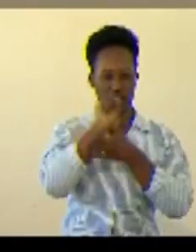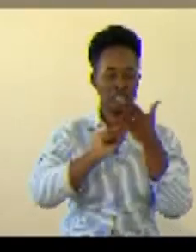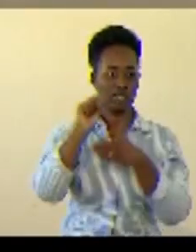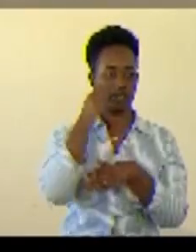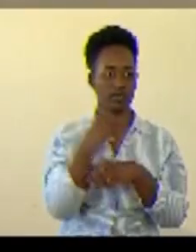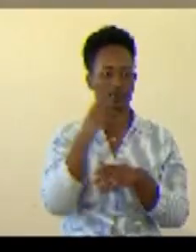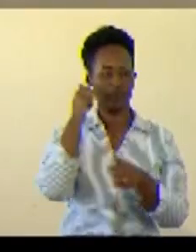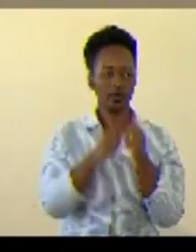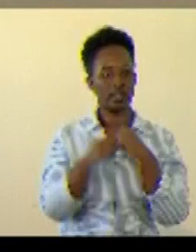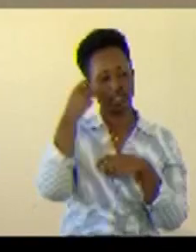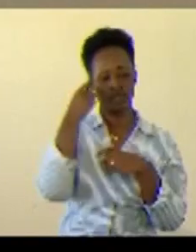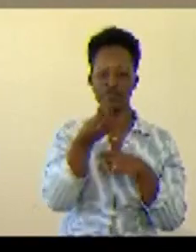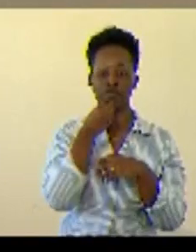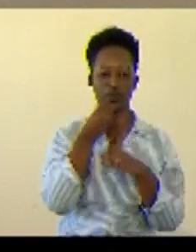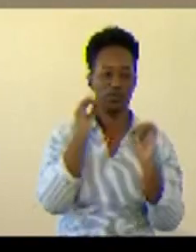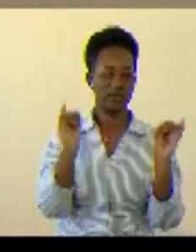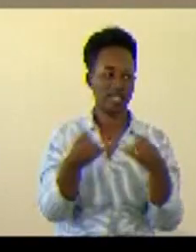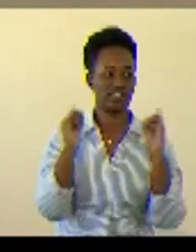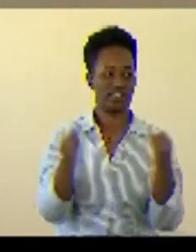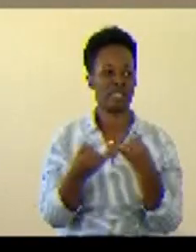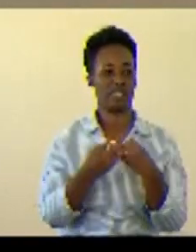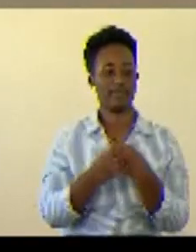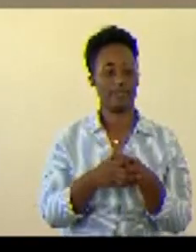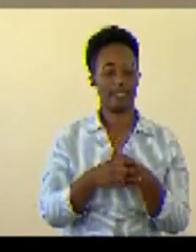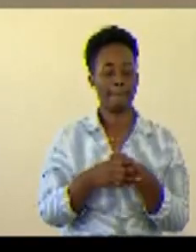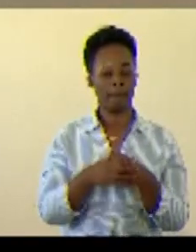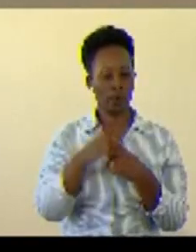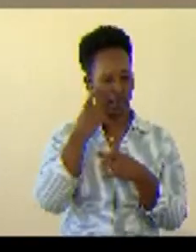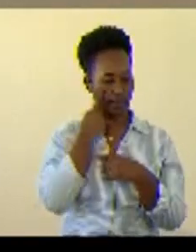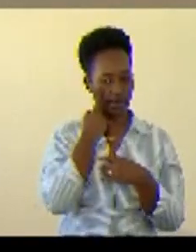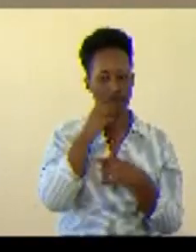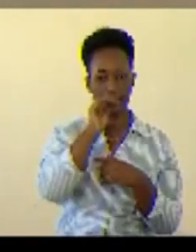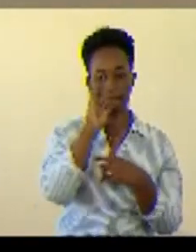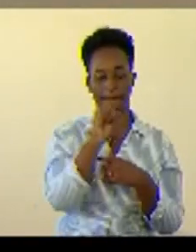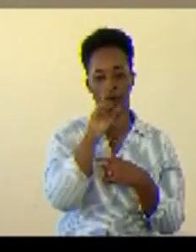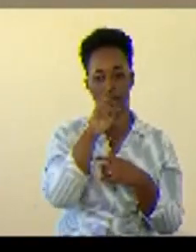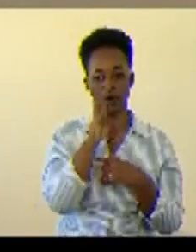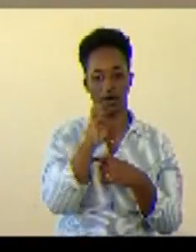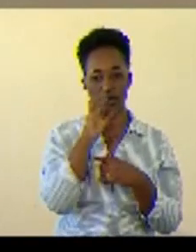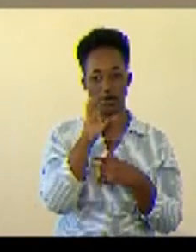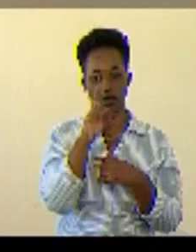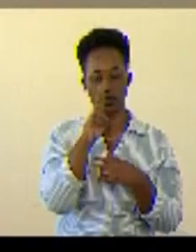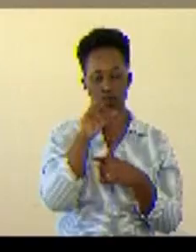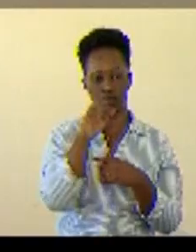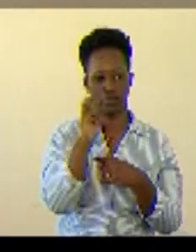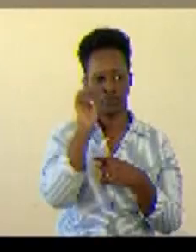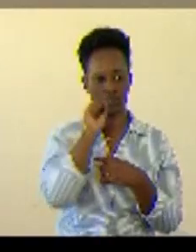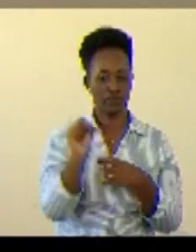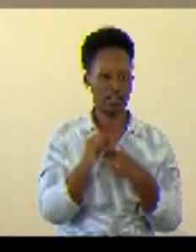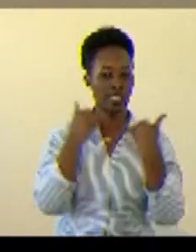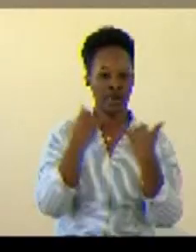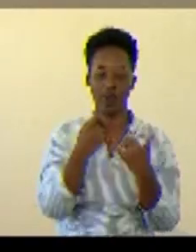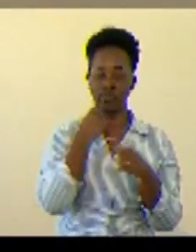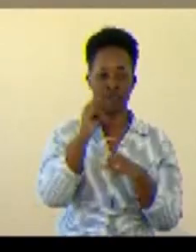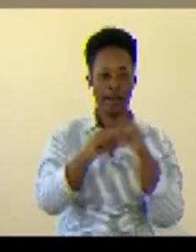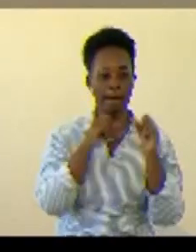is food testing or testing some of biological molecules. So let's talk about the lesson,